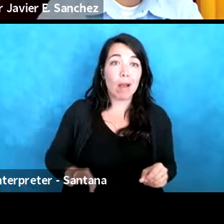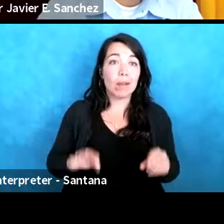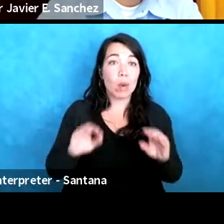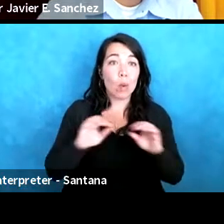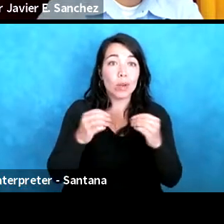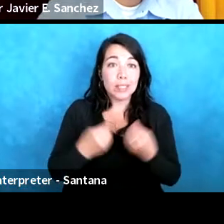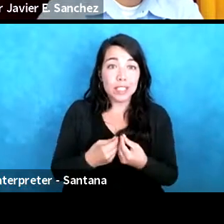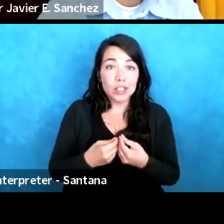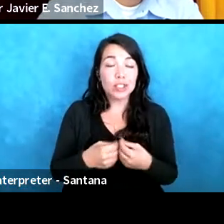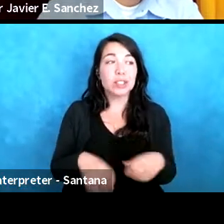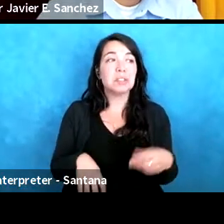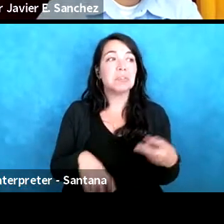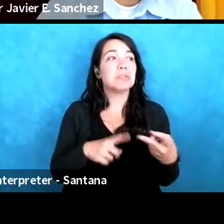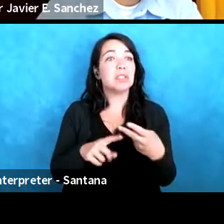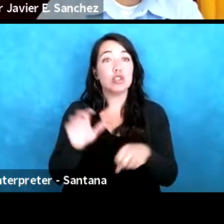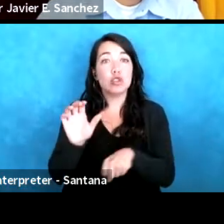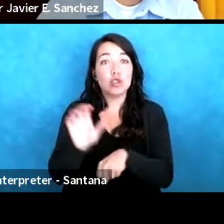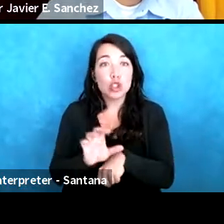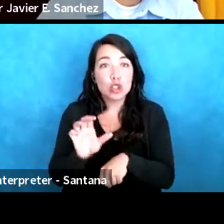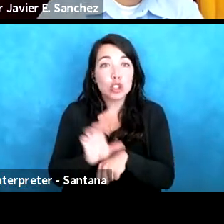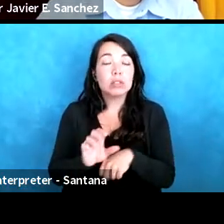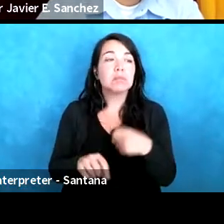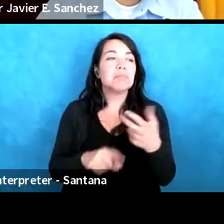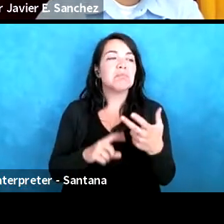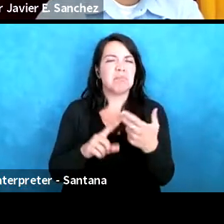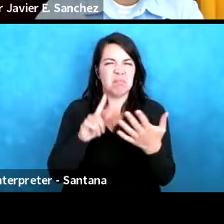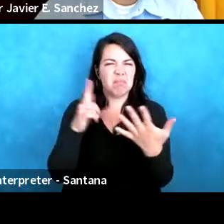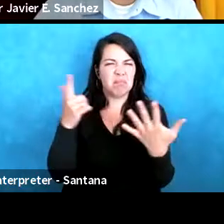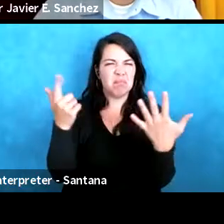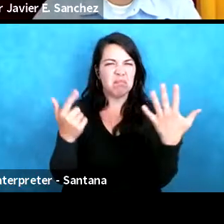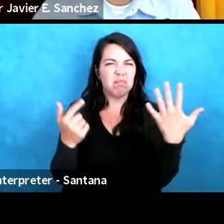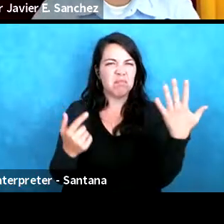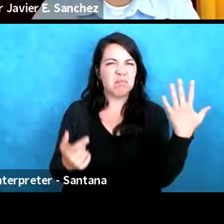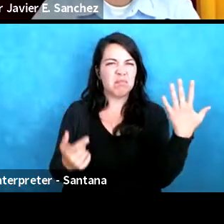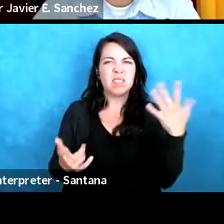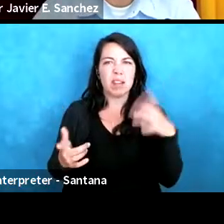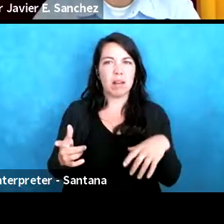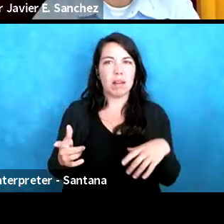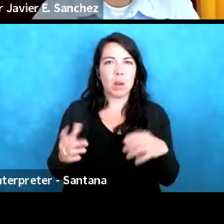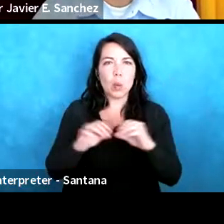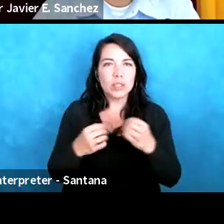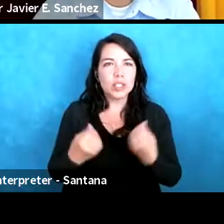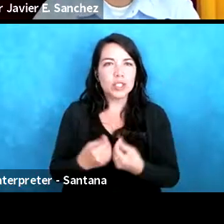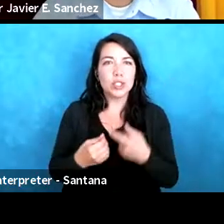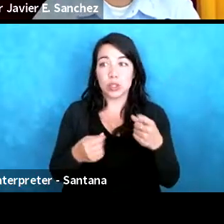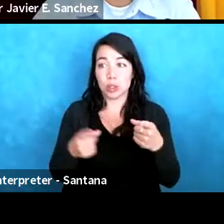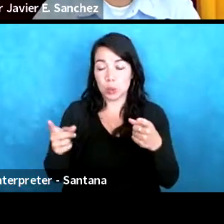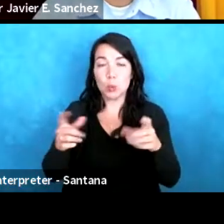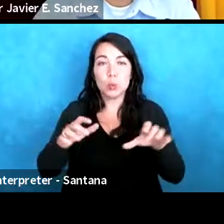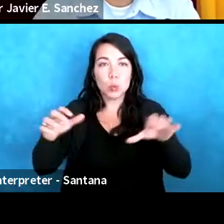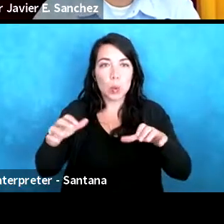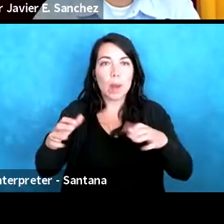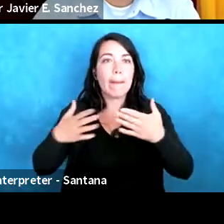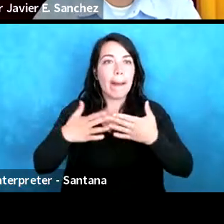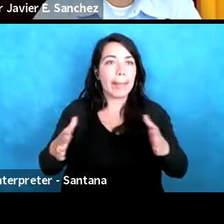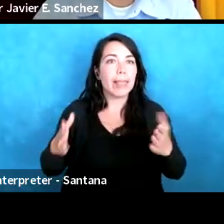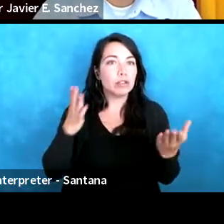or other organizations that might require some sort of public service to help them. Is that correct,